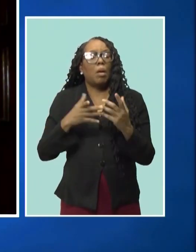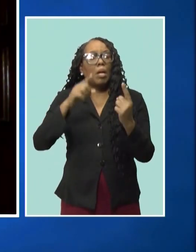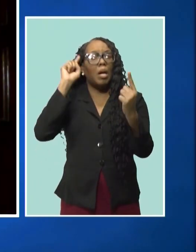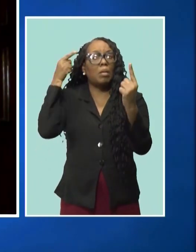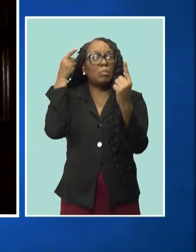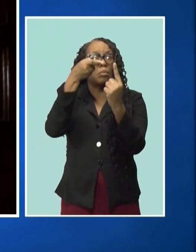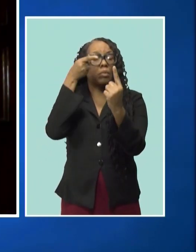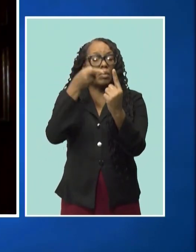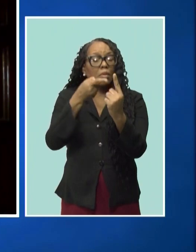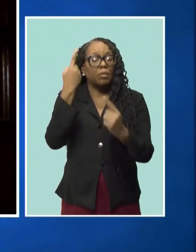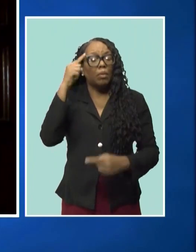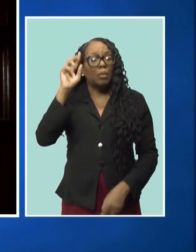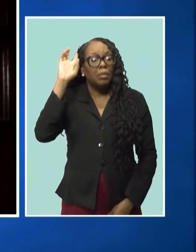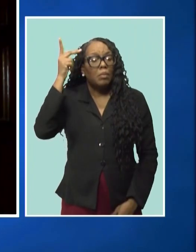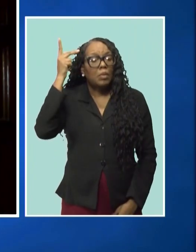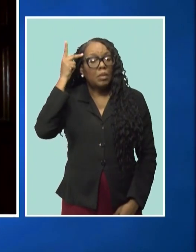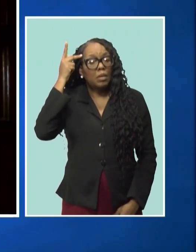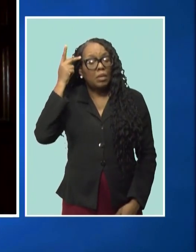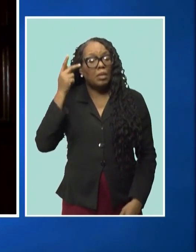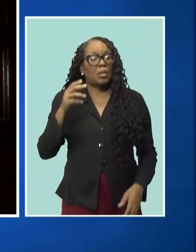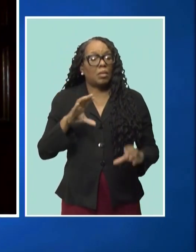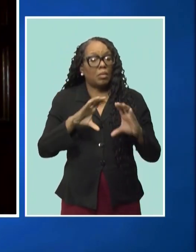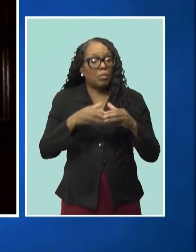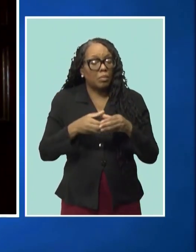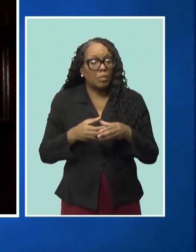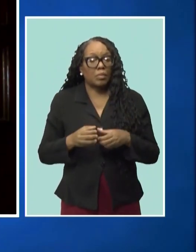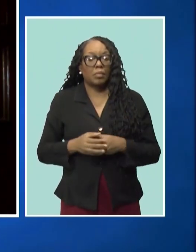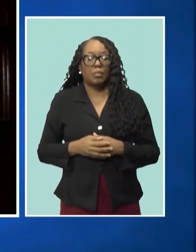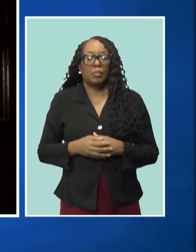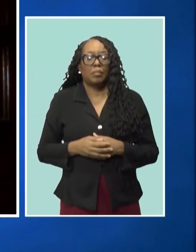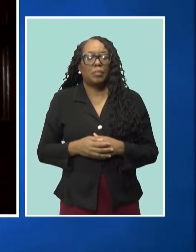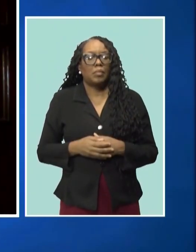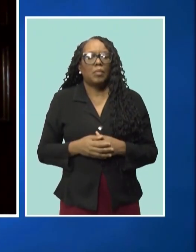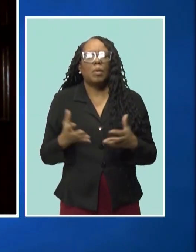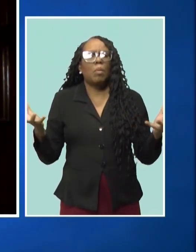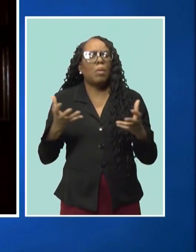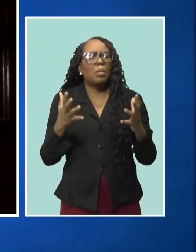party? What is the intent?